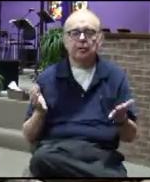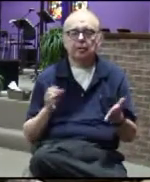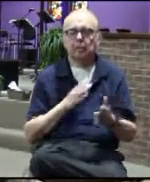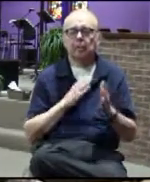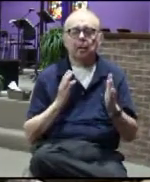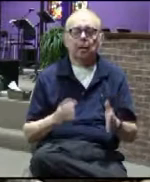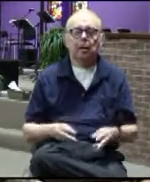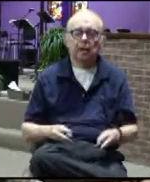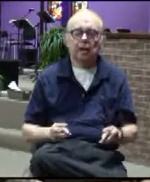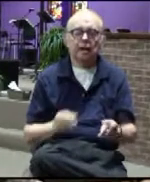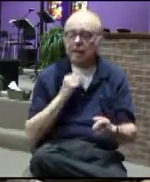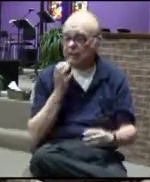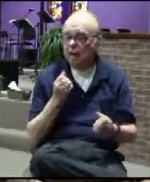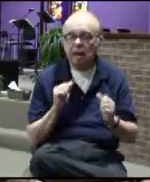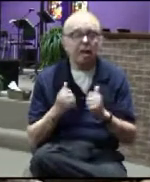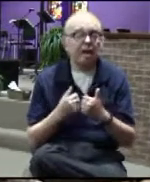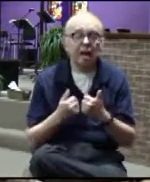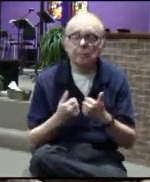Christianity is not a game